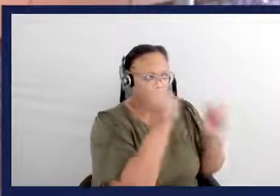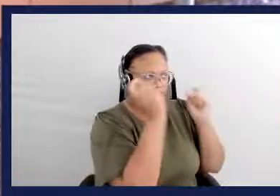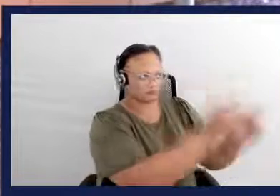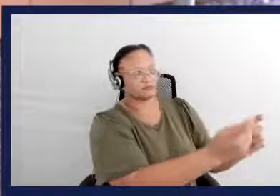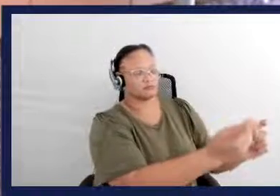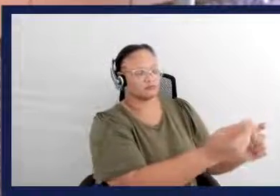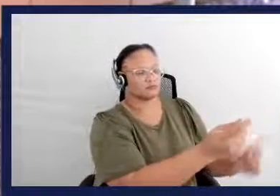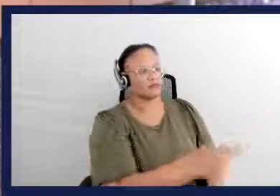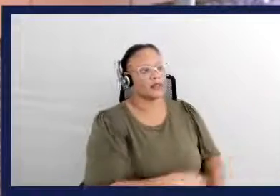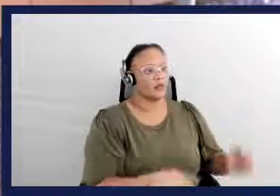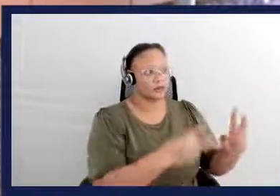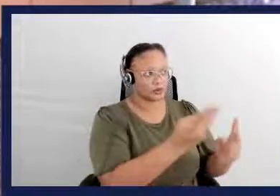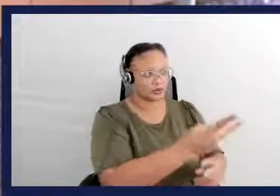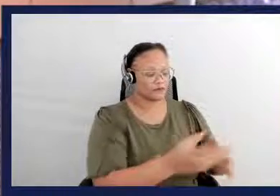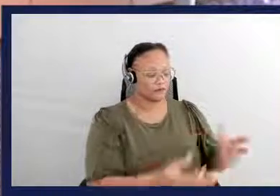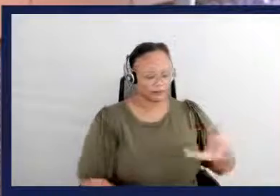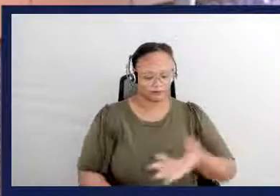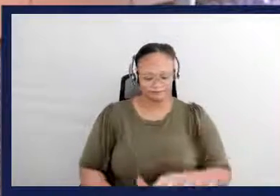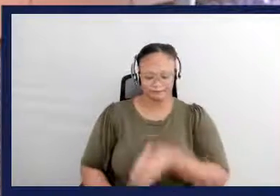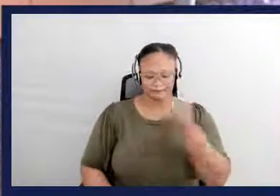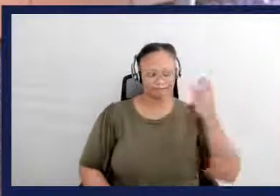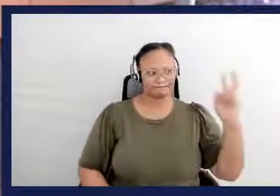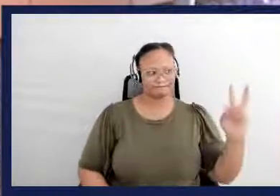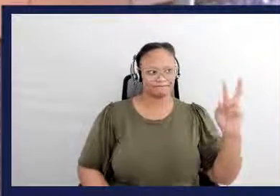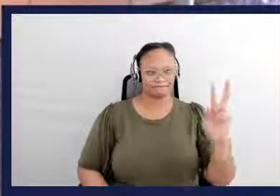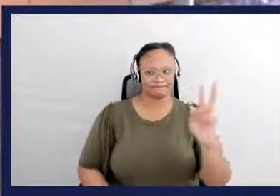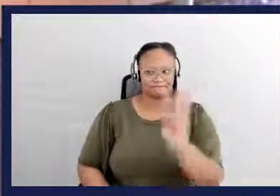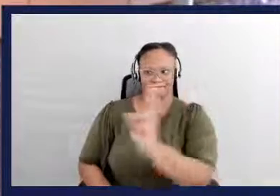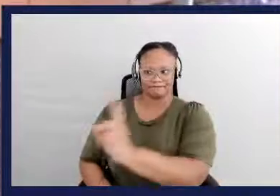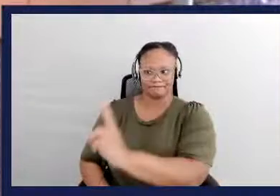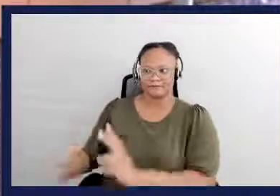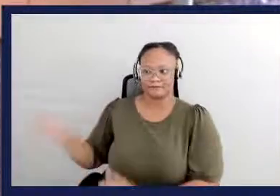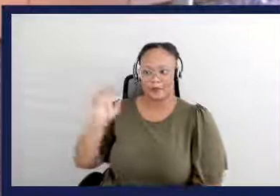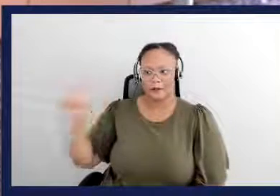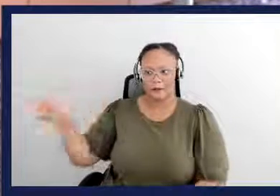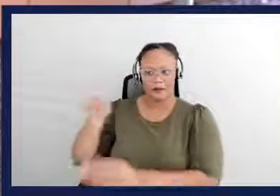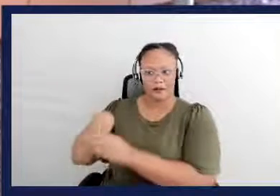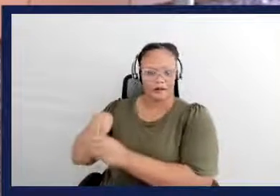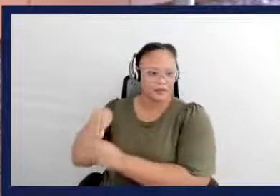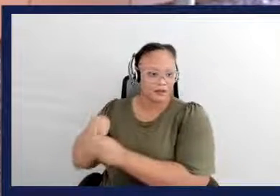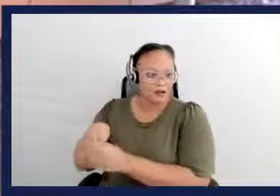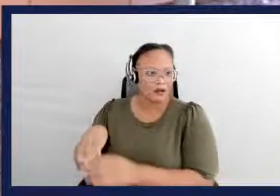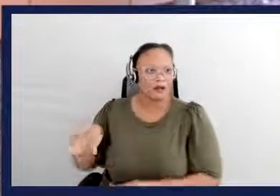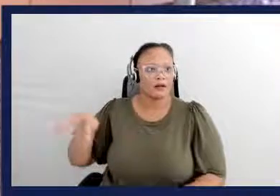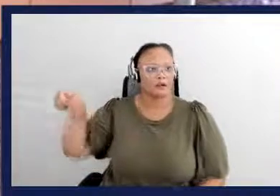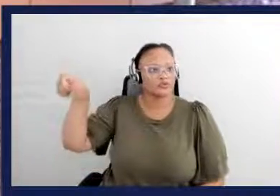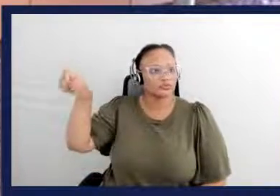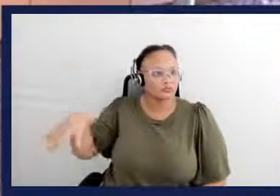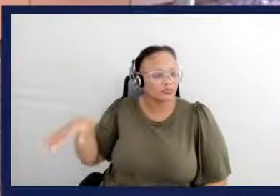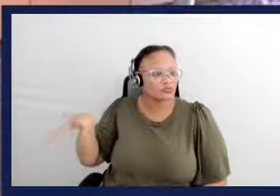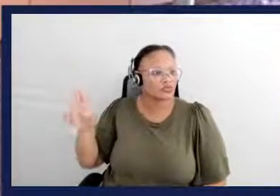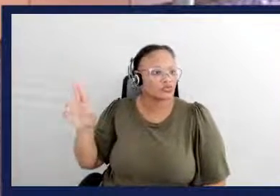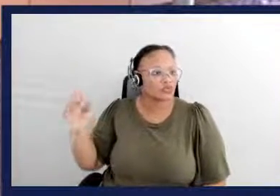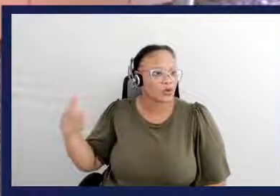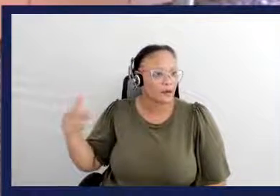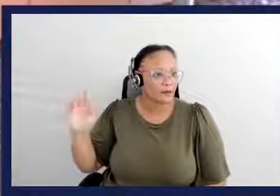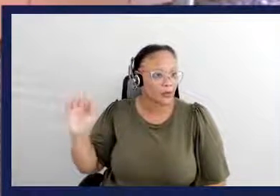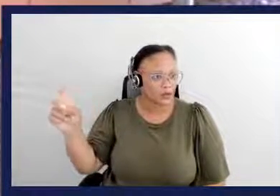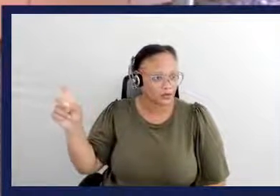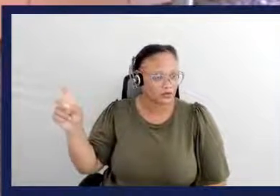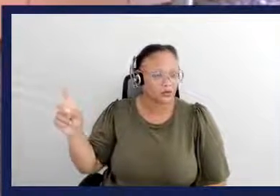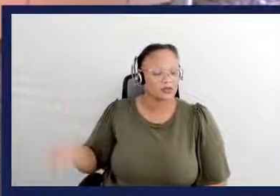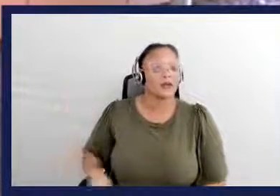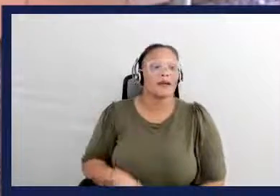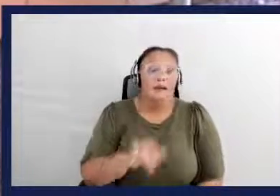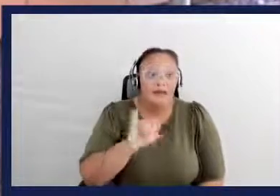during early voting, it'll be an affidavit envelope that gets put into a drop box. If it's on election day, it'll be actually a live ballot in that